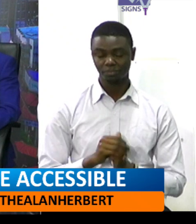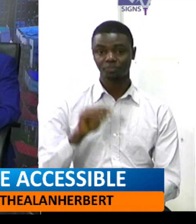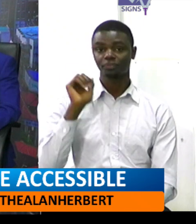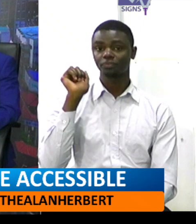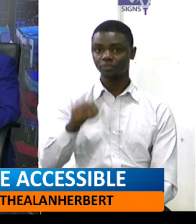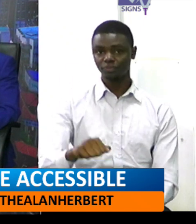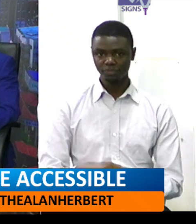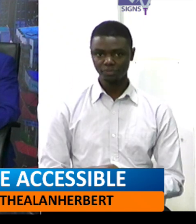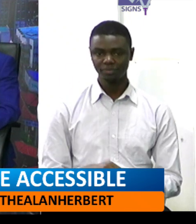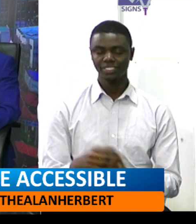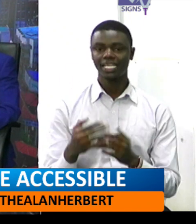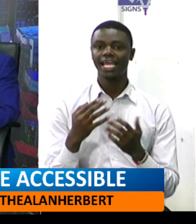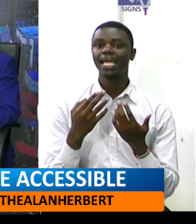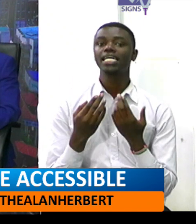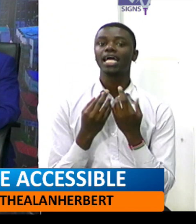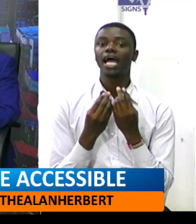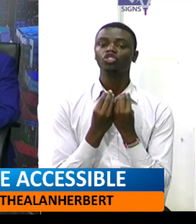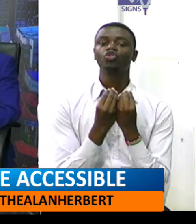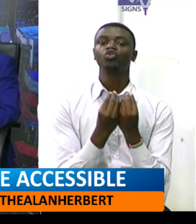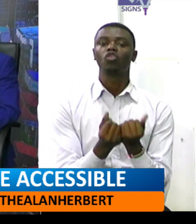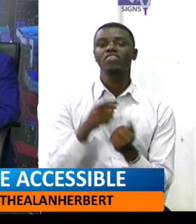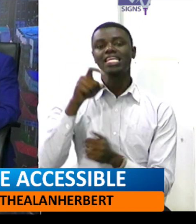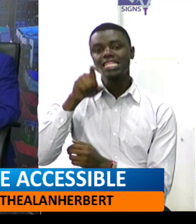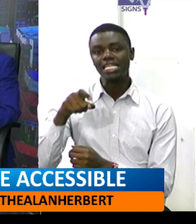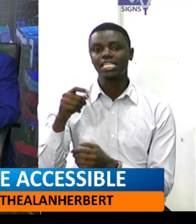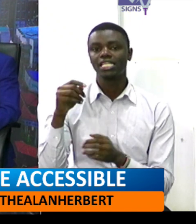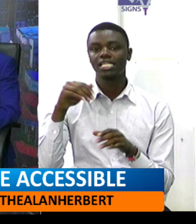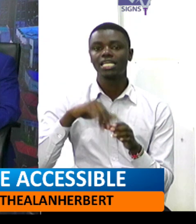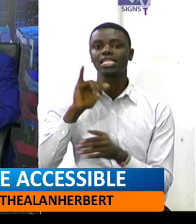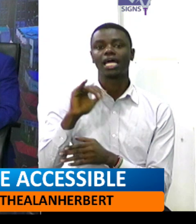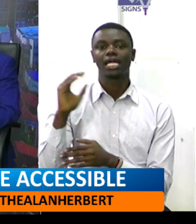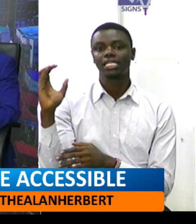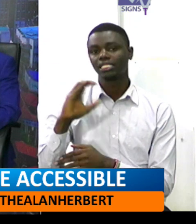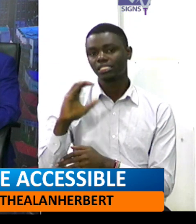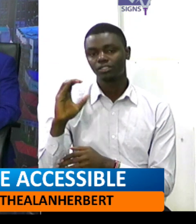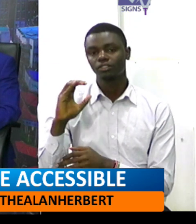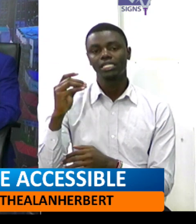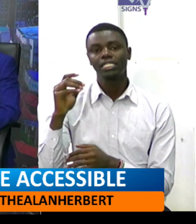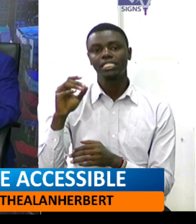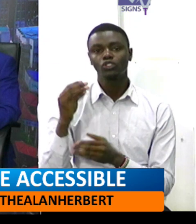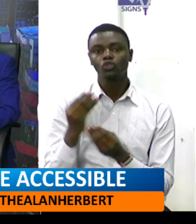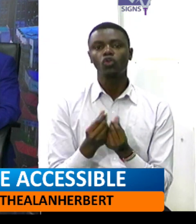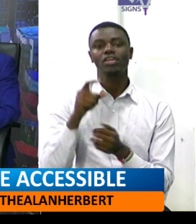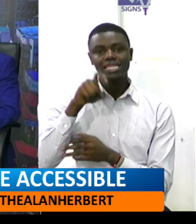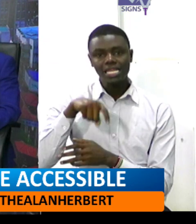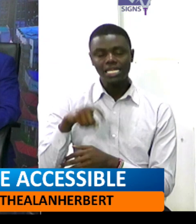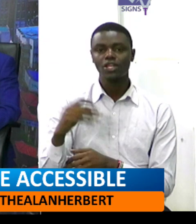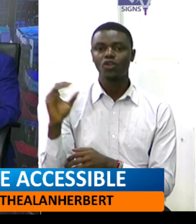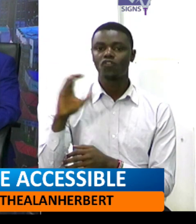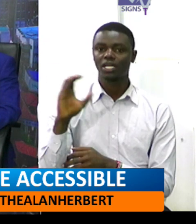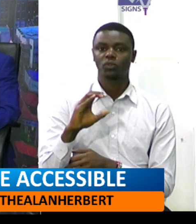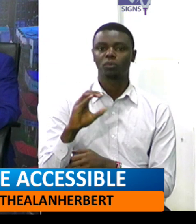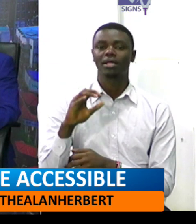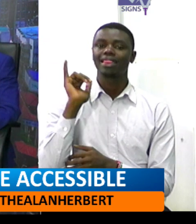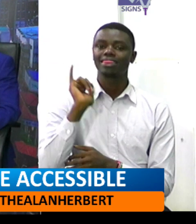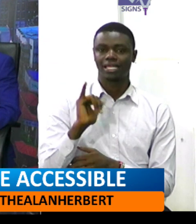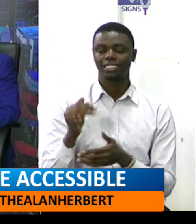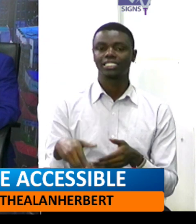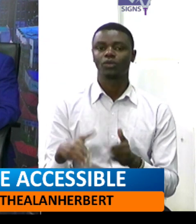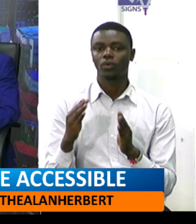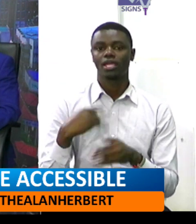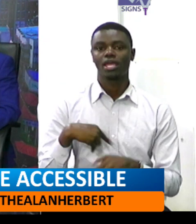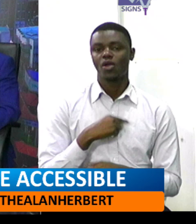yes, responding to the needs of customers in that space is for us is one of the quick wins that we have.